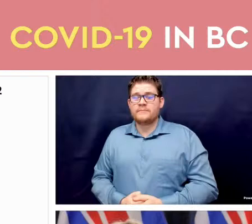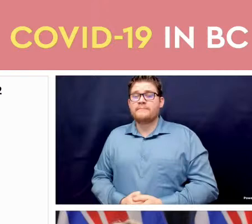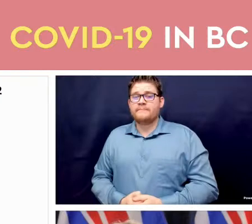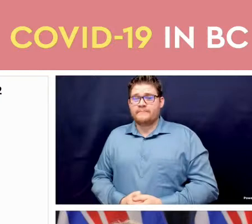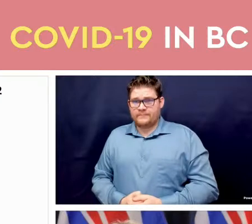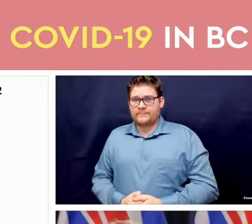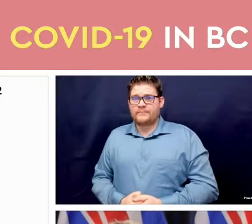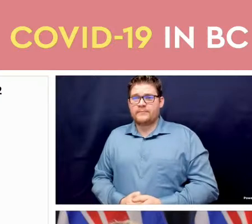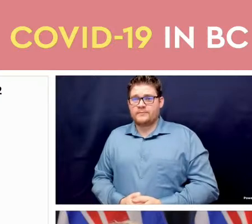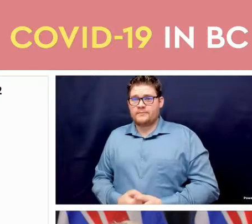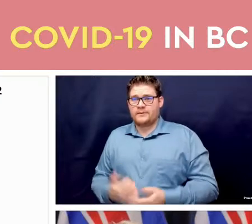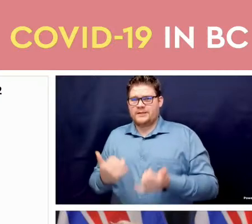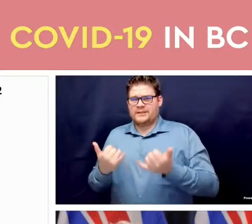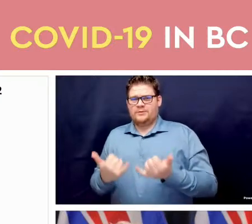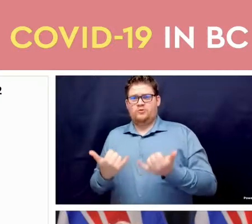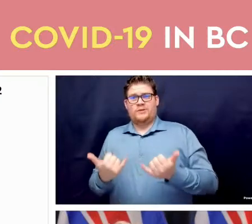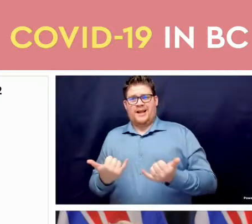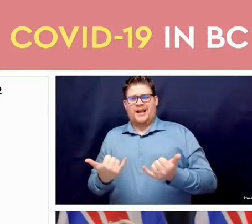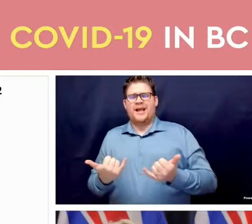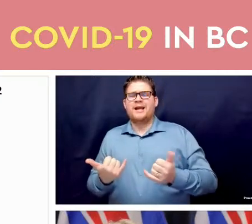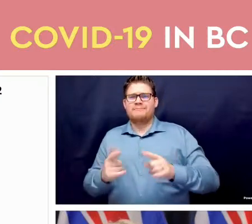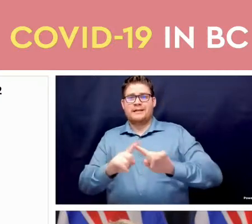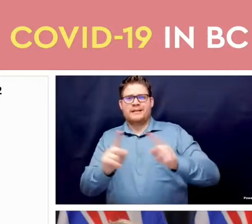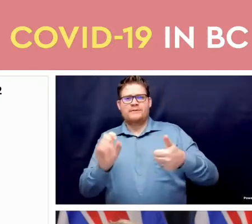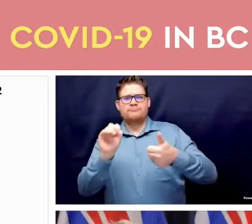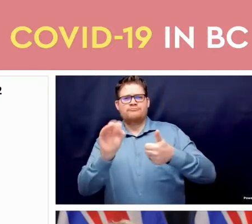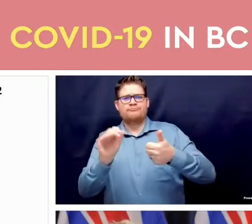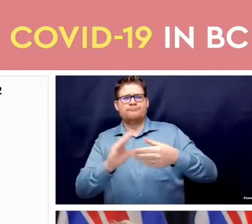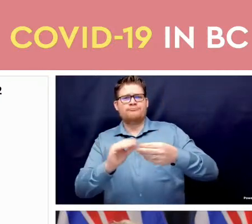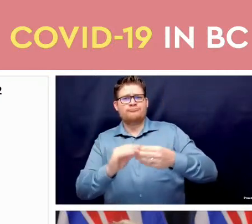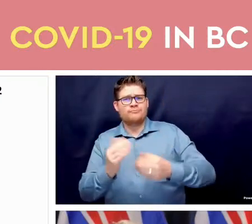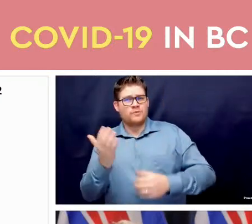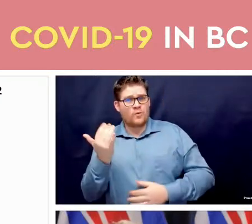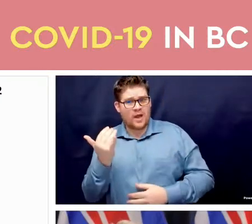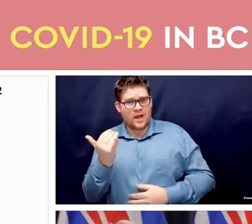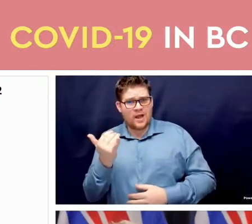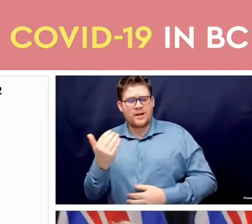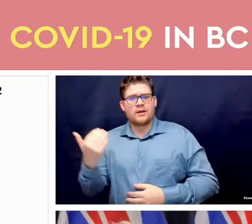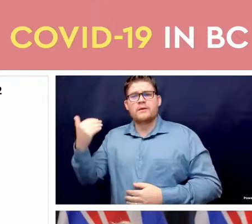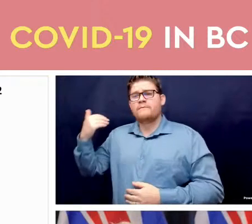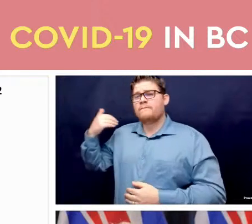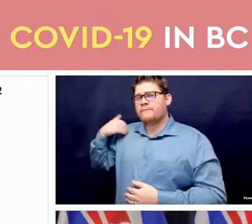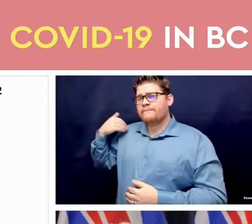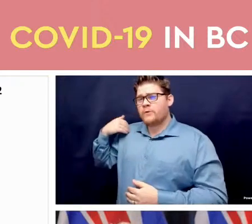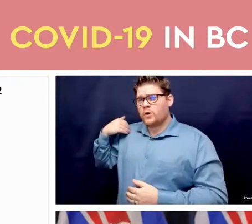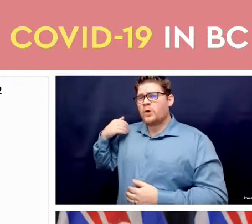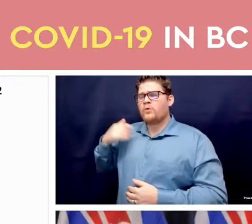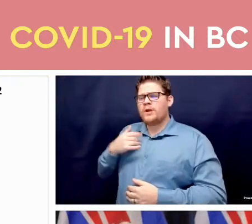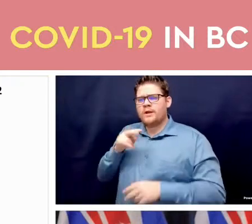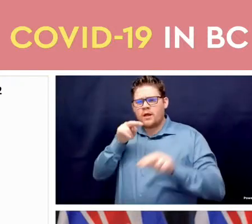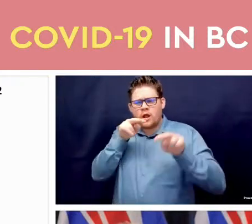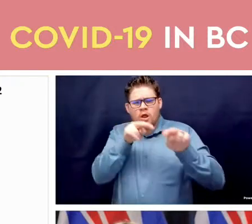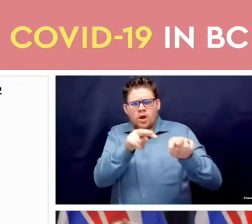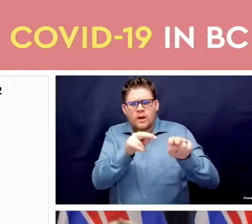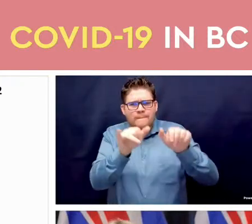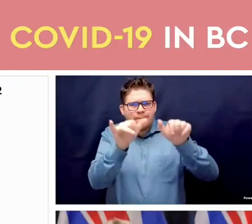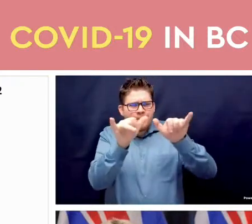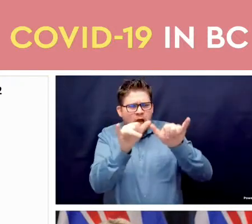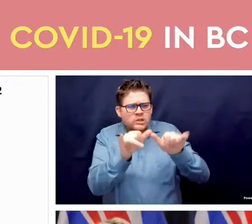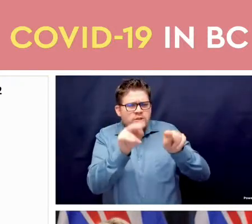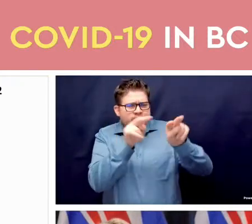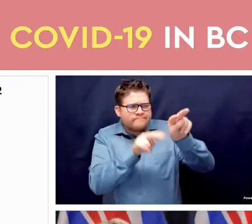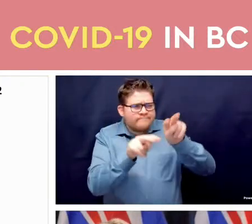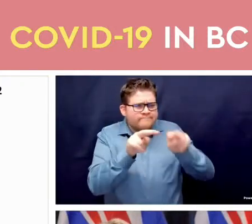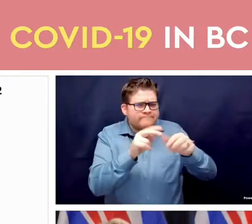some measures that we have been using all along that are no longer able to be representative of the community. So we don't have